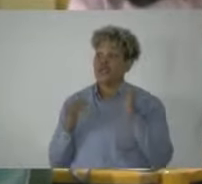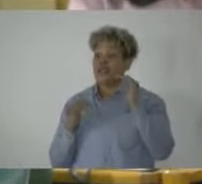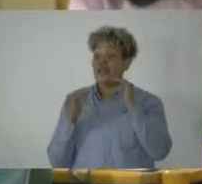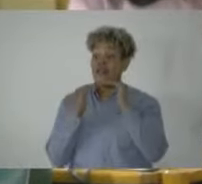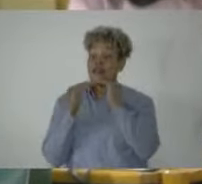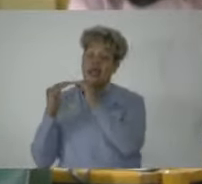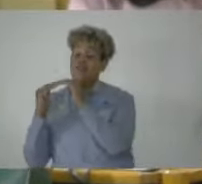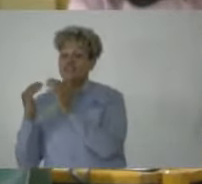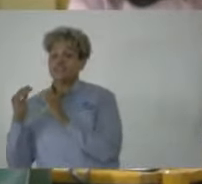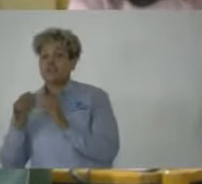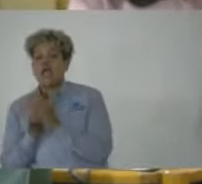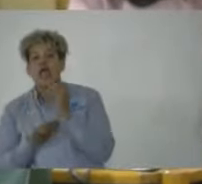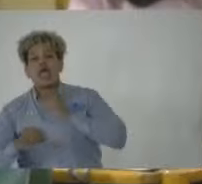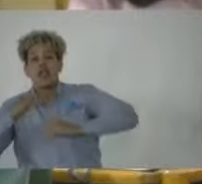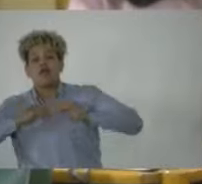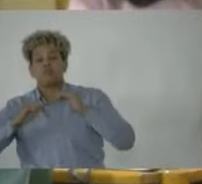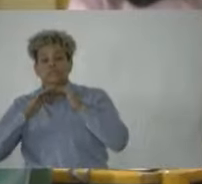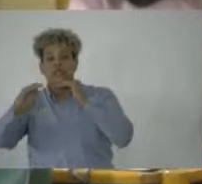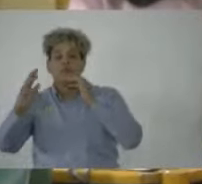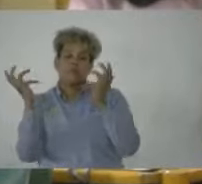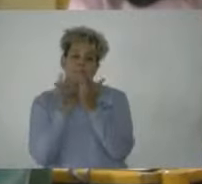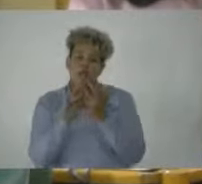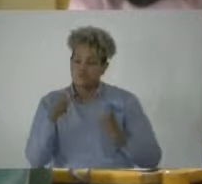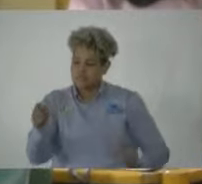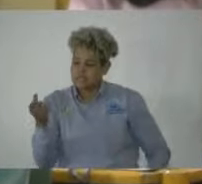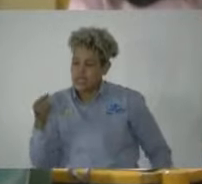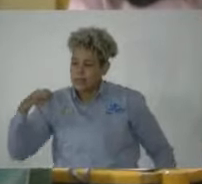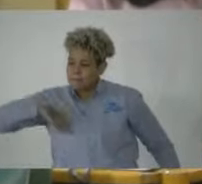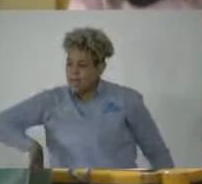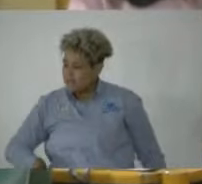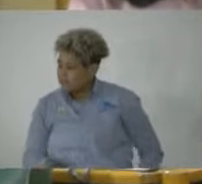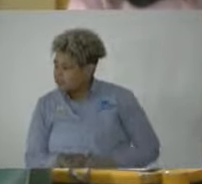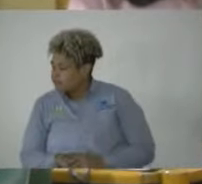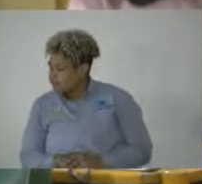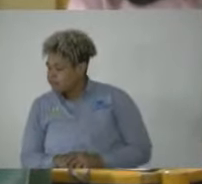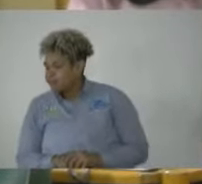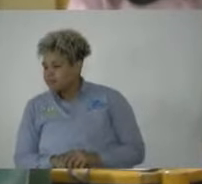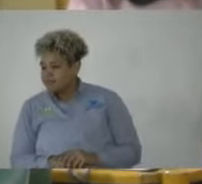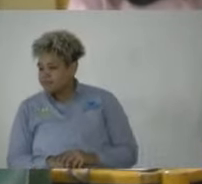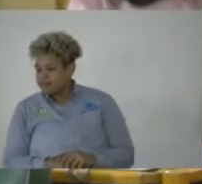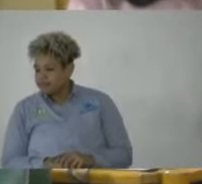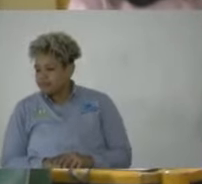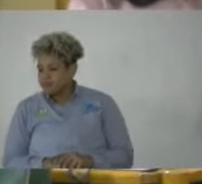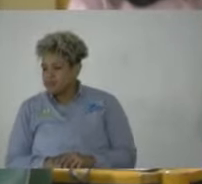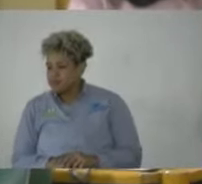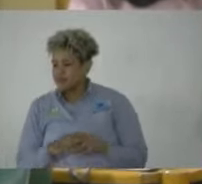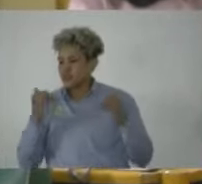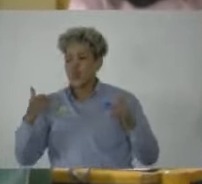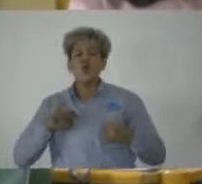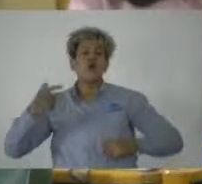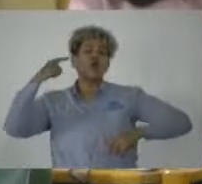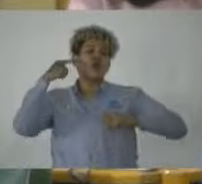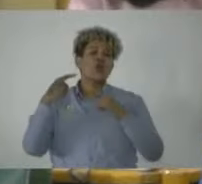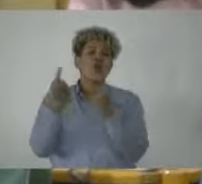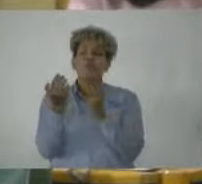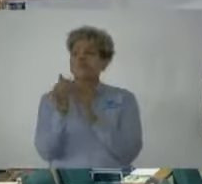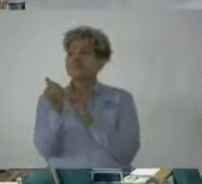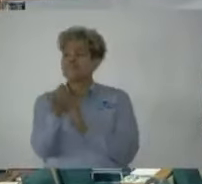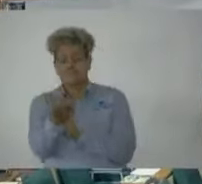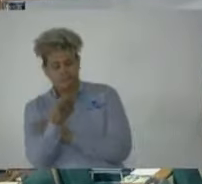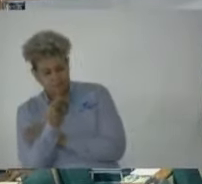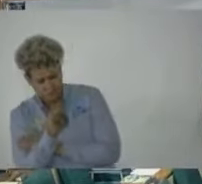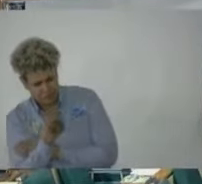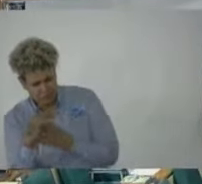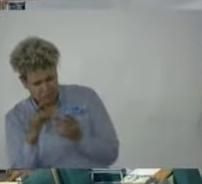to their benefit. Now, Madam Speaker, I heard the opposition leader cynically